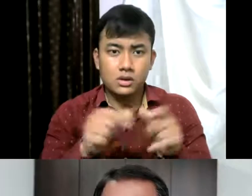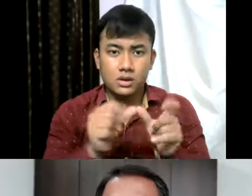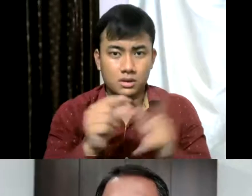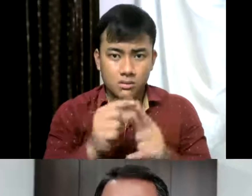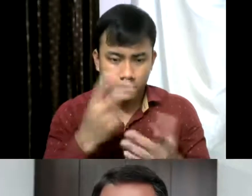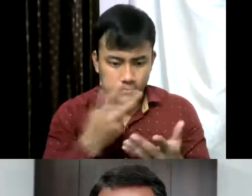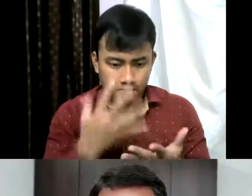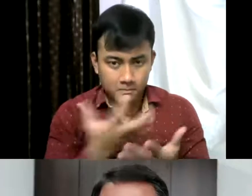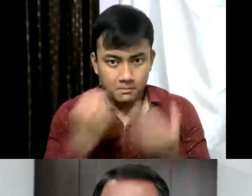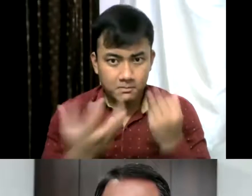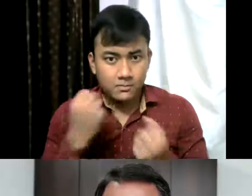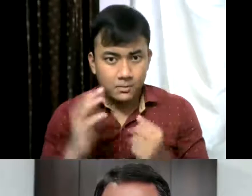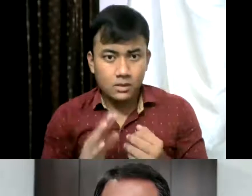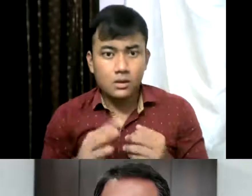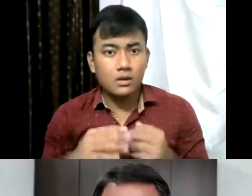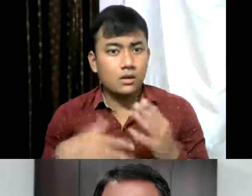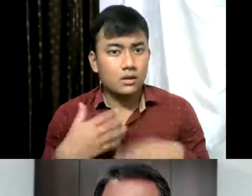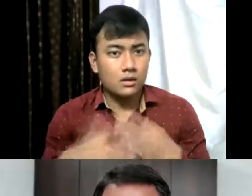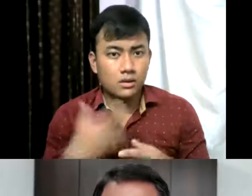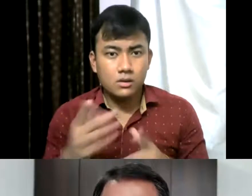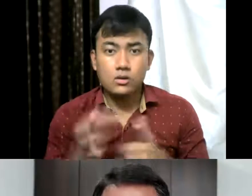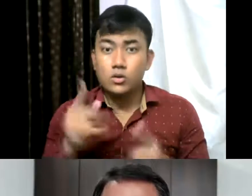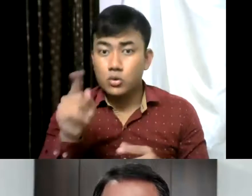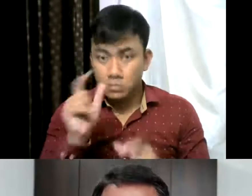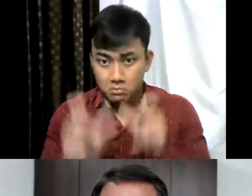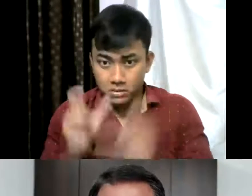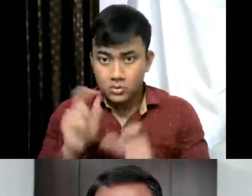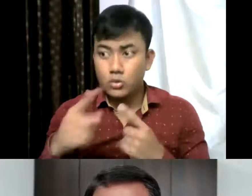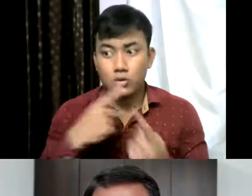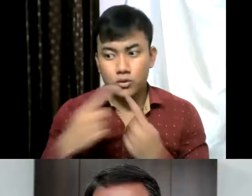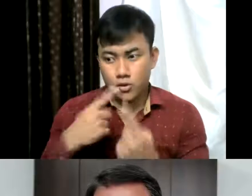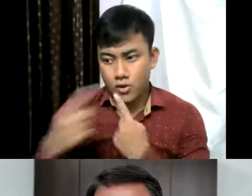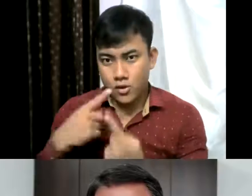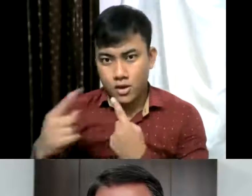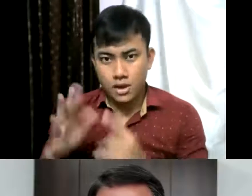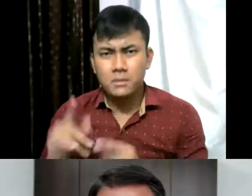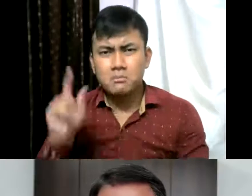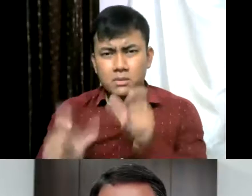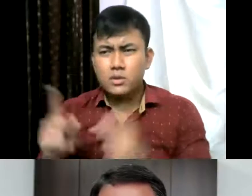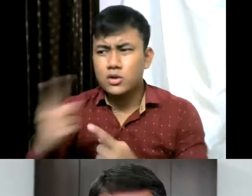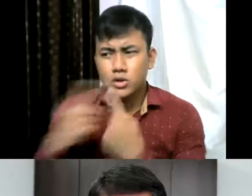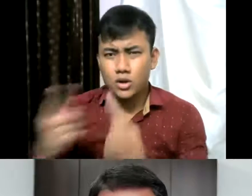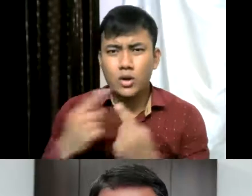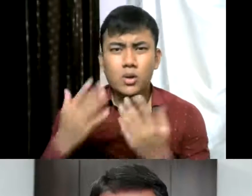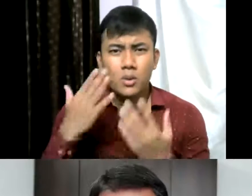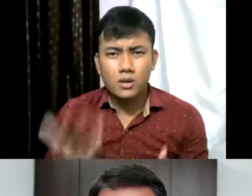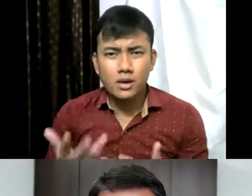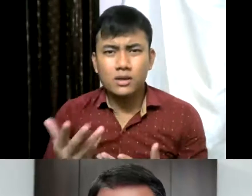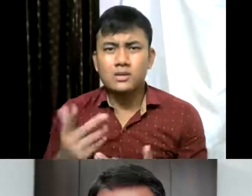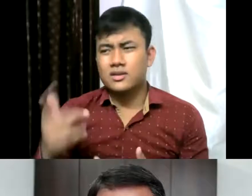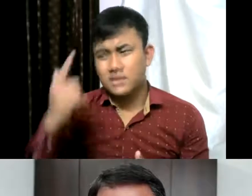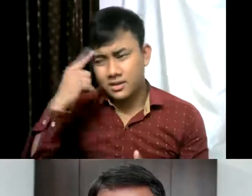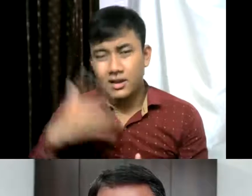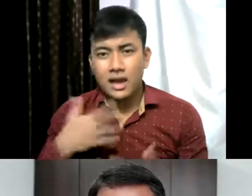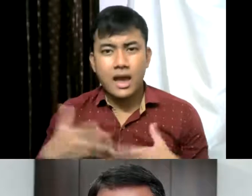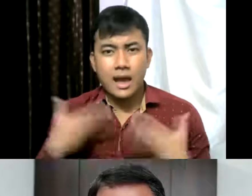your name, and you go and talk to people because and people talk to you because of kindness, because they know what it means to have been in this